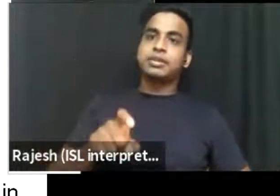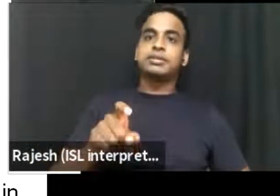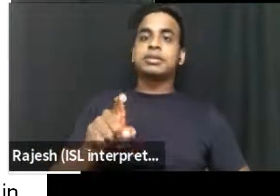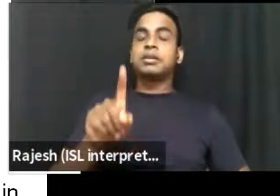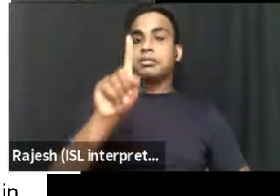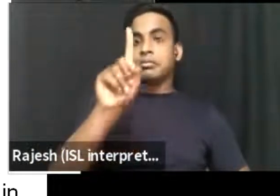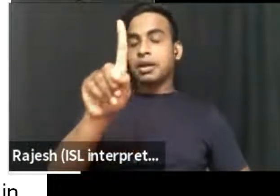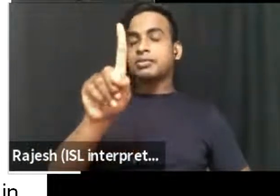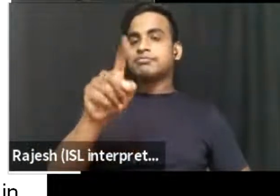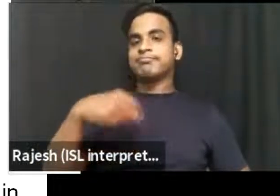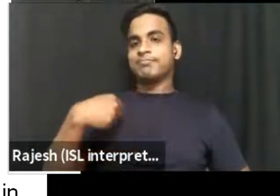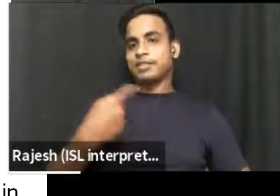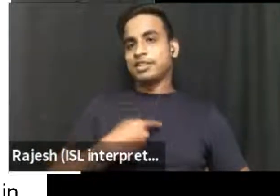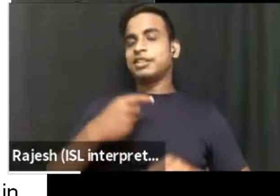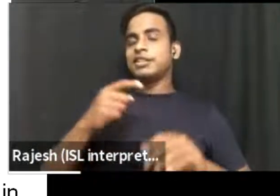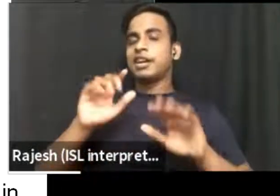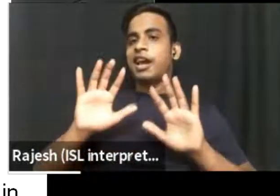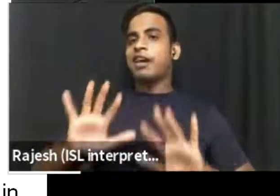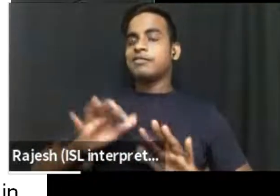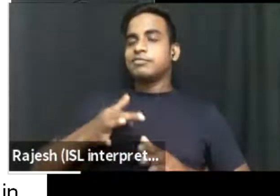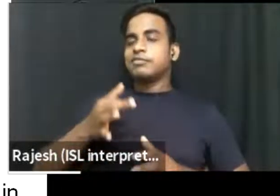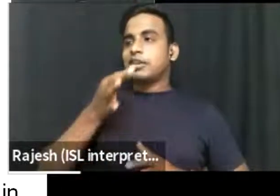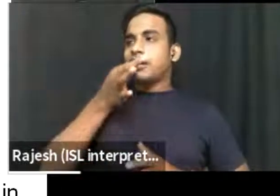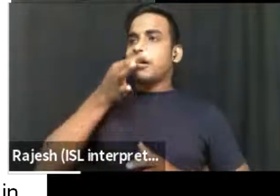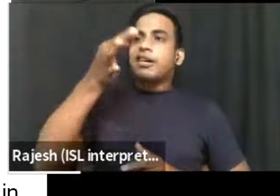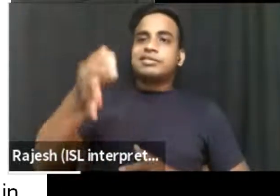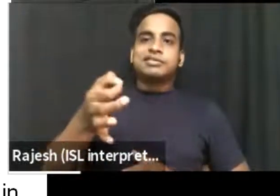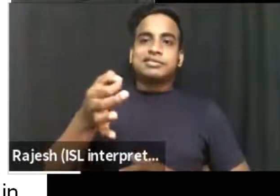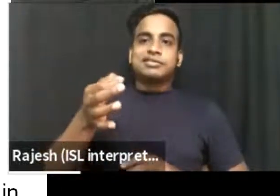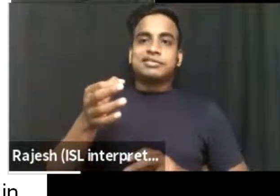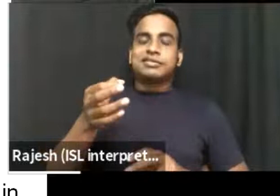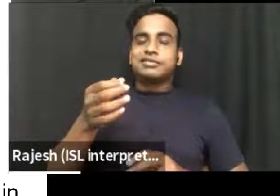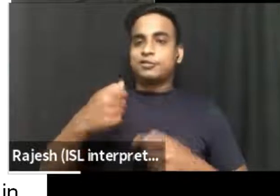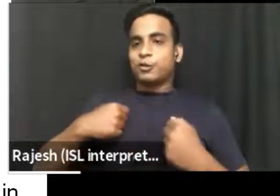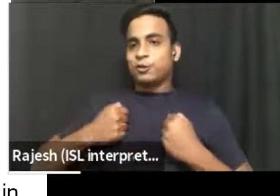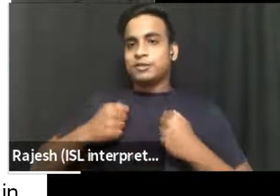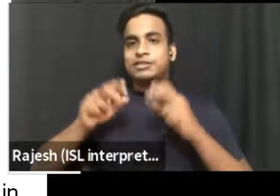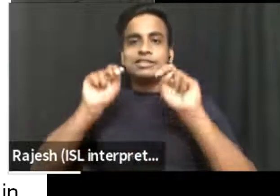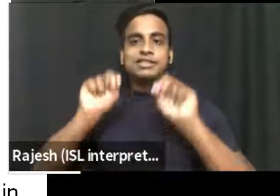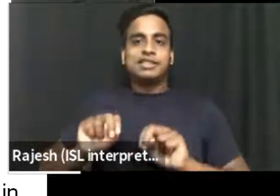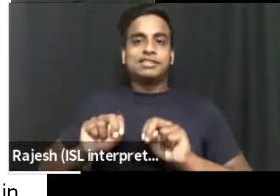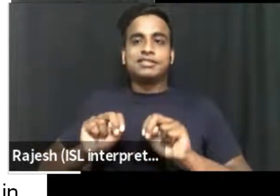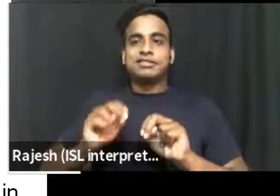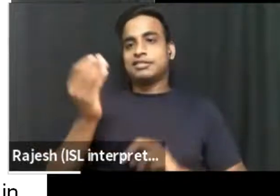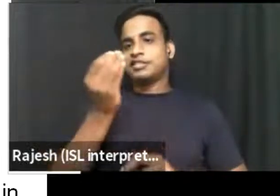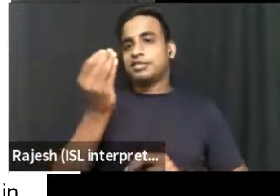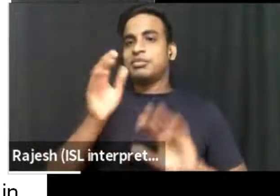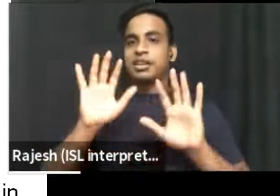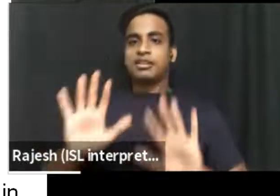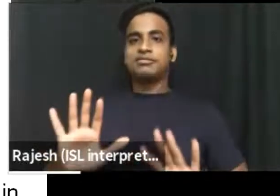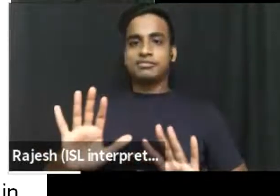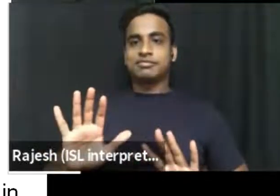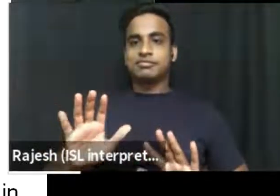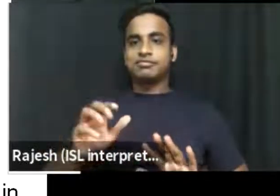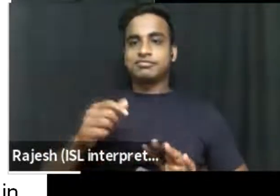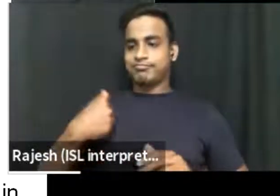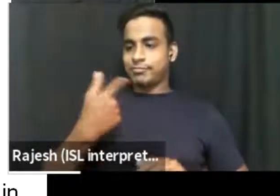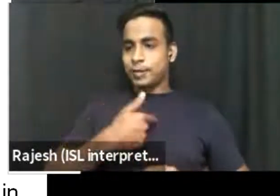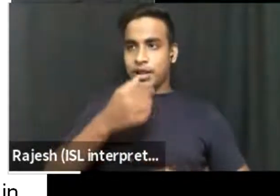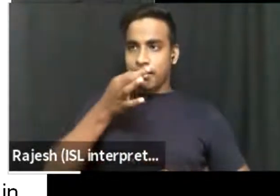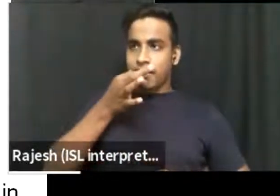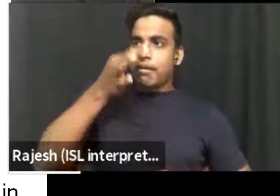more things that what we need. So I've put down the ask as it